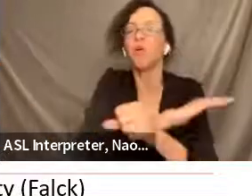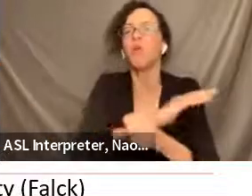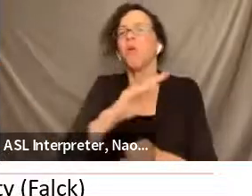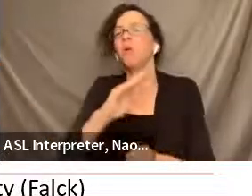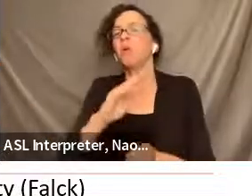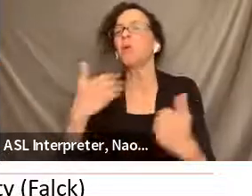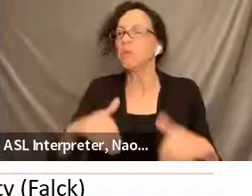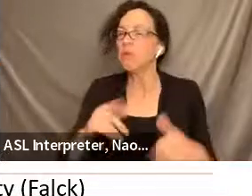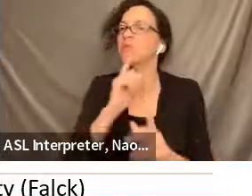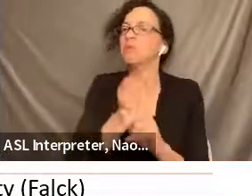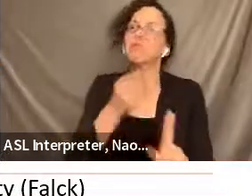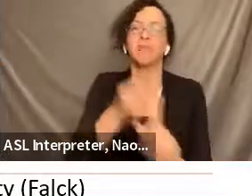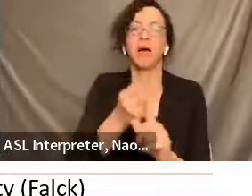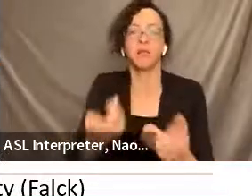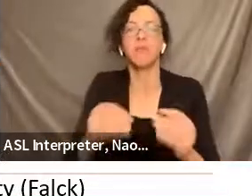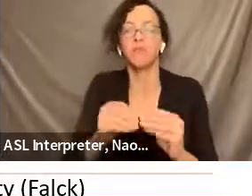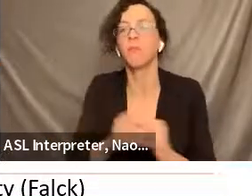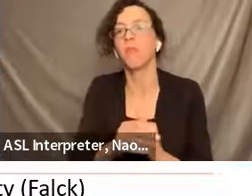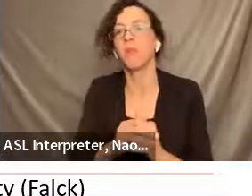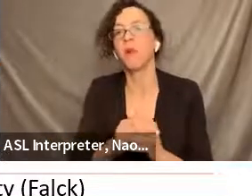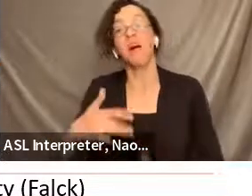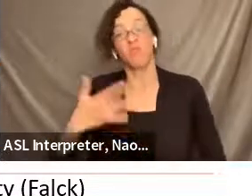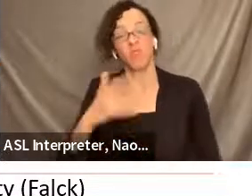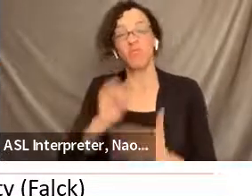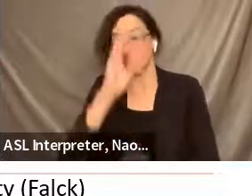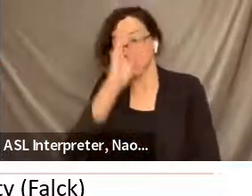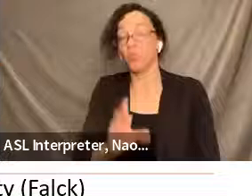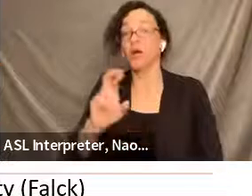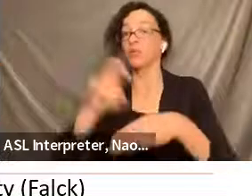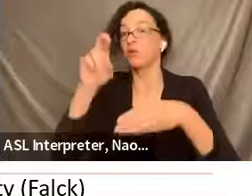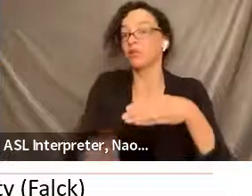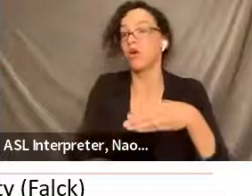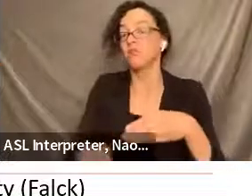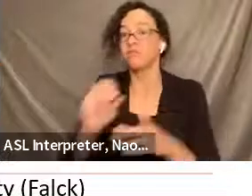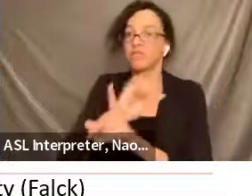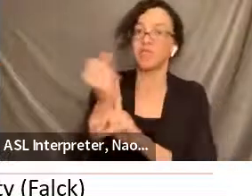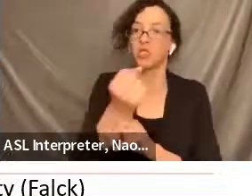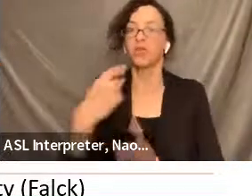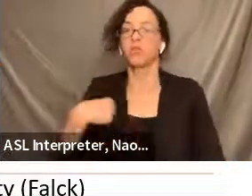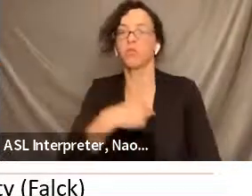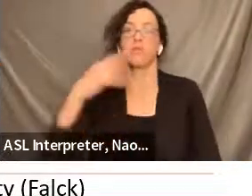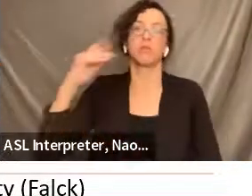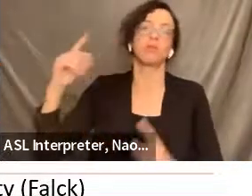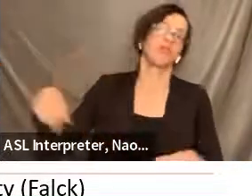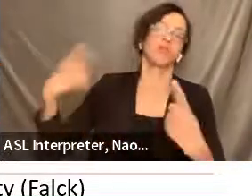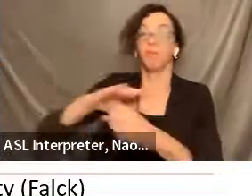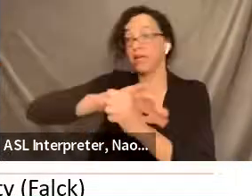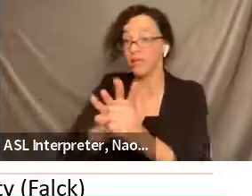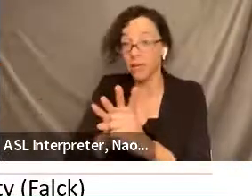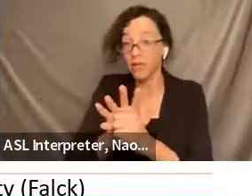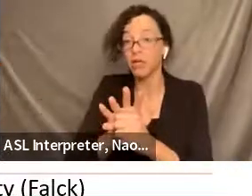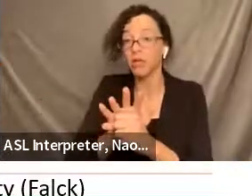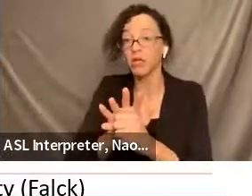do think that is a direct result of the state we are in with the pandemic and the loss of 2 million jobs that we're